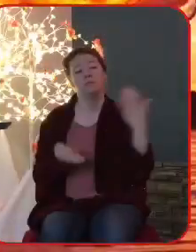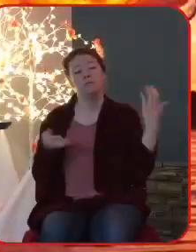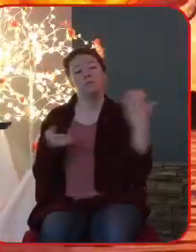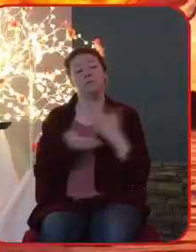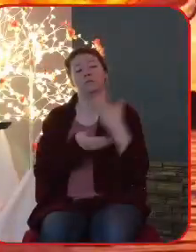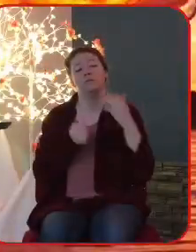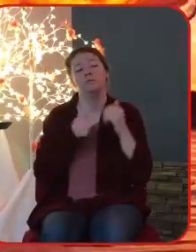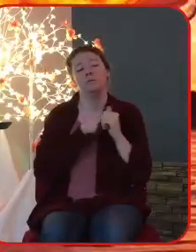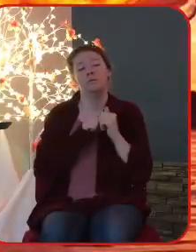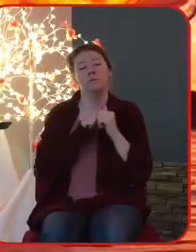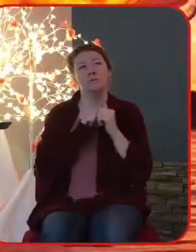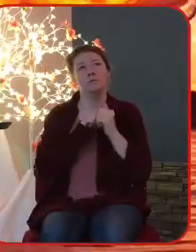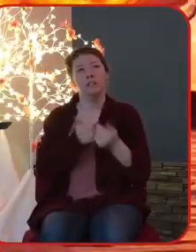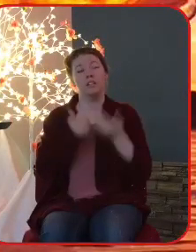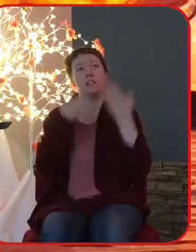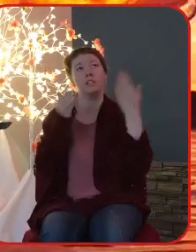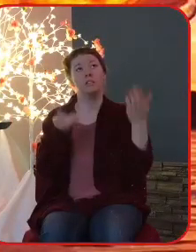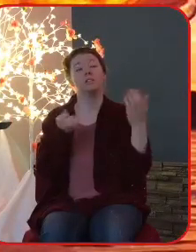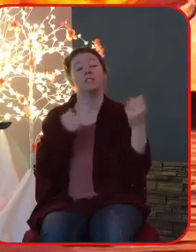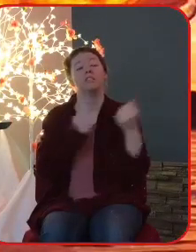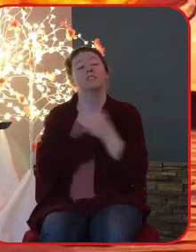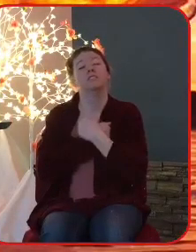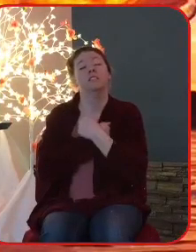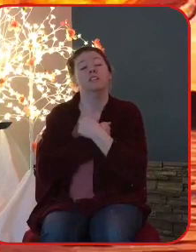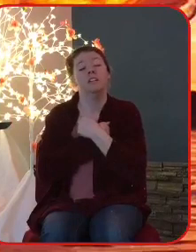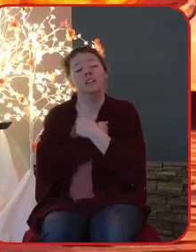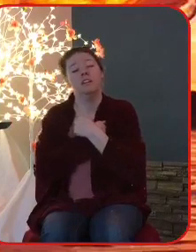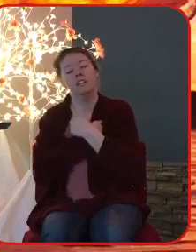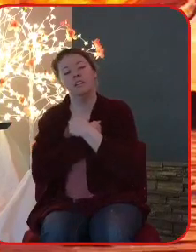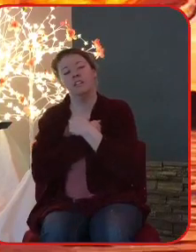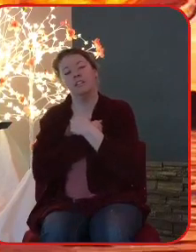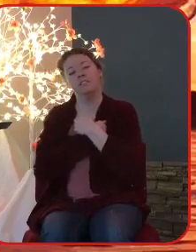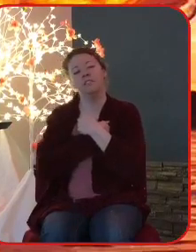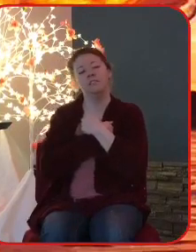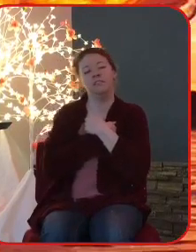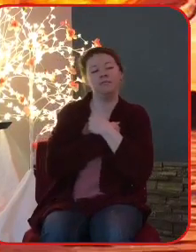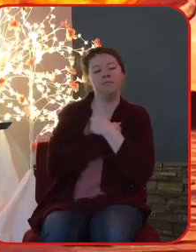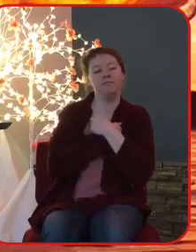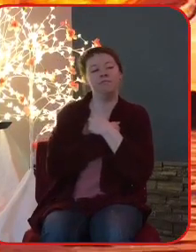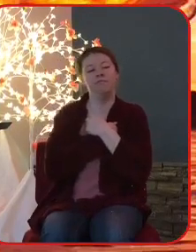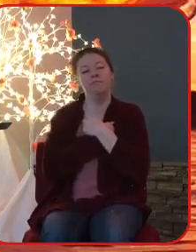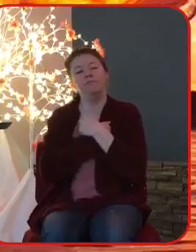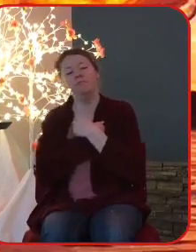us. Oh, how he loves.